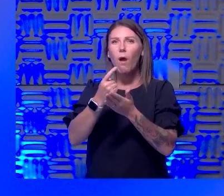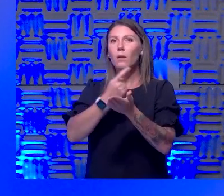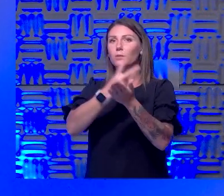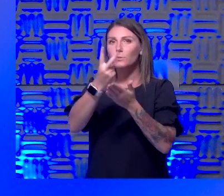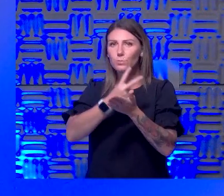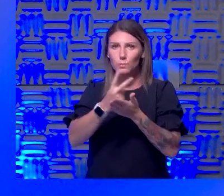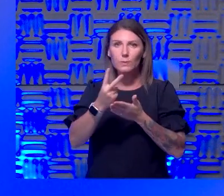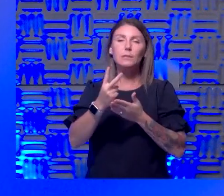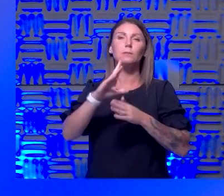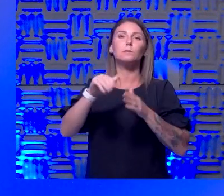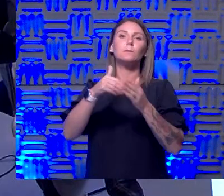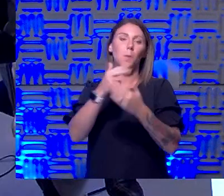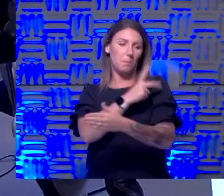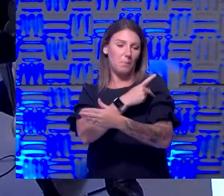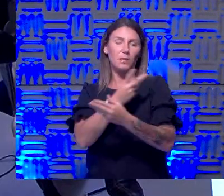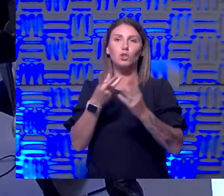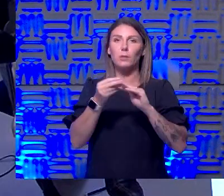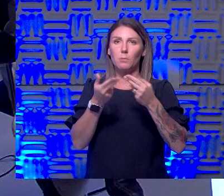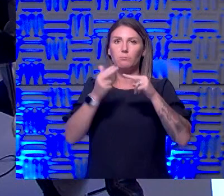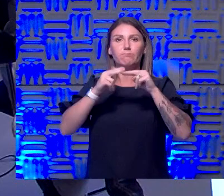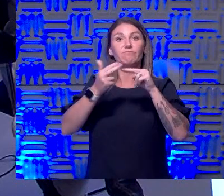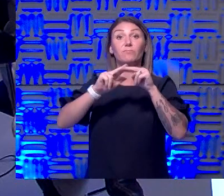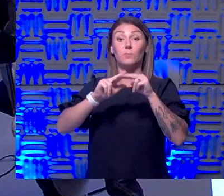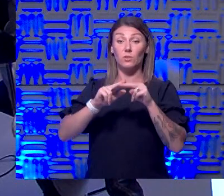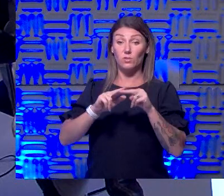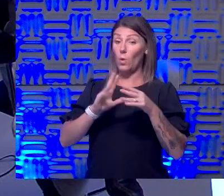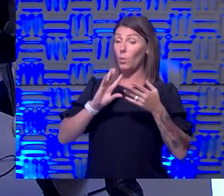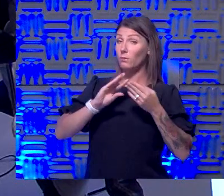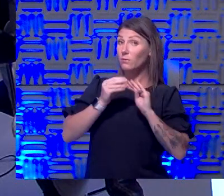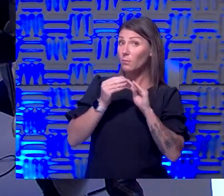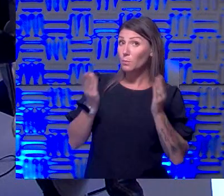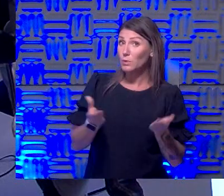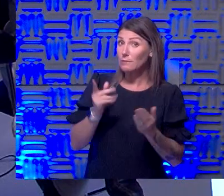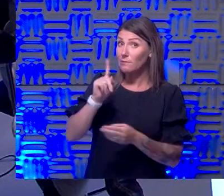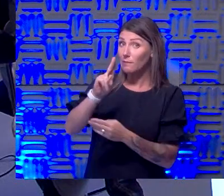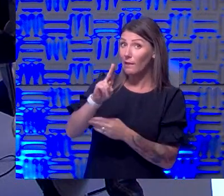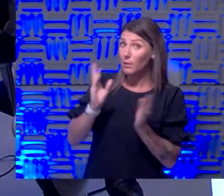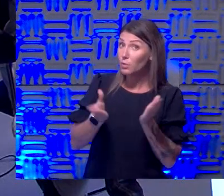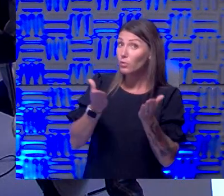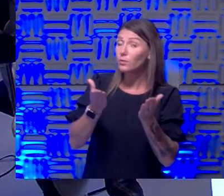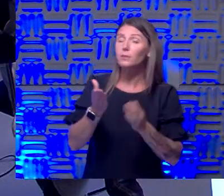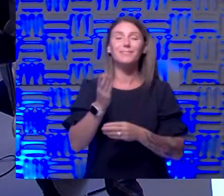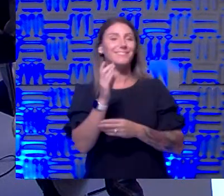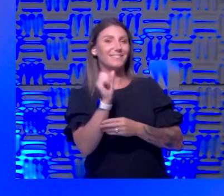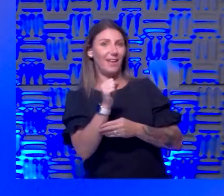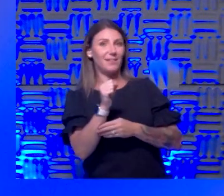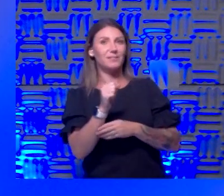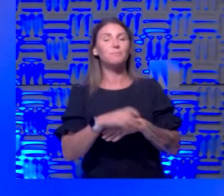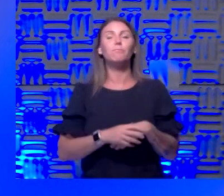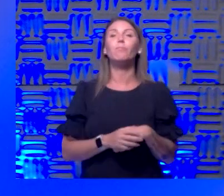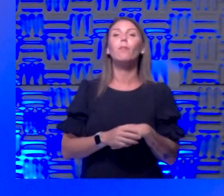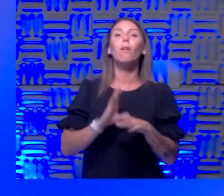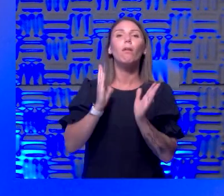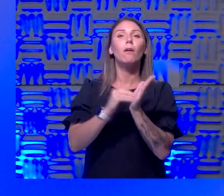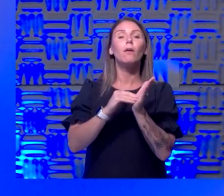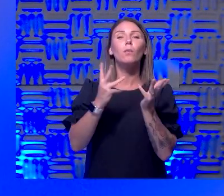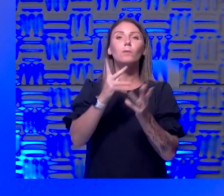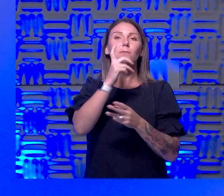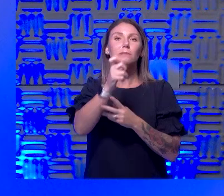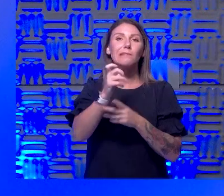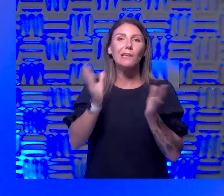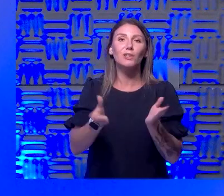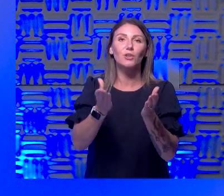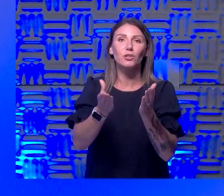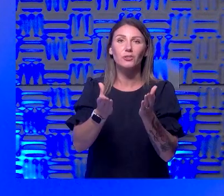of patients as well. So the numbers here encouraging? They are encouraging, yep. But, you know, again, what's not